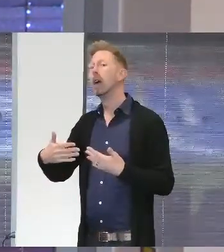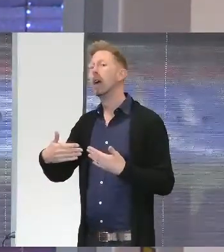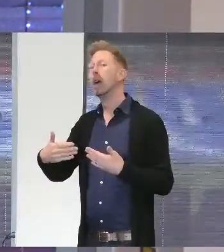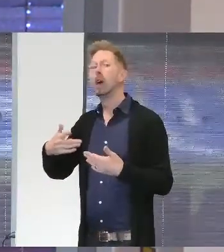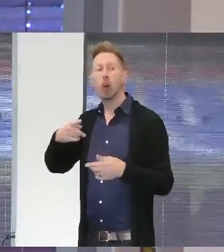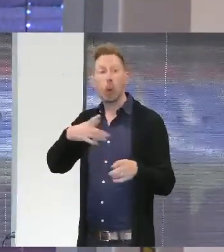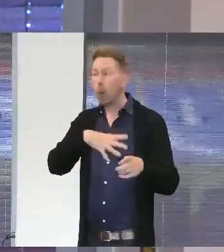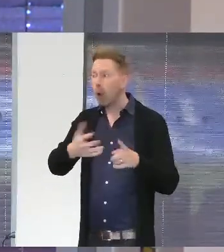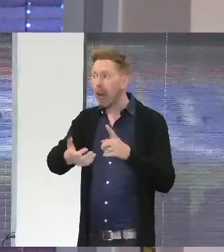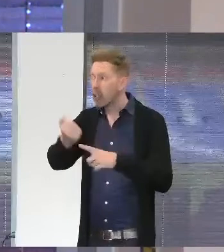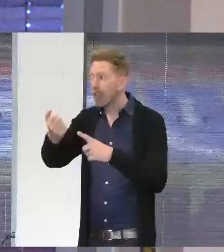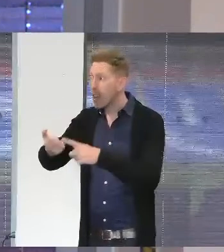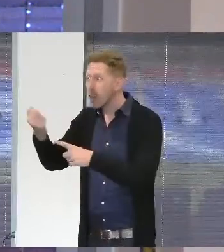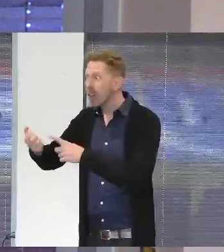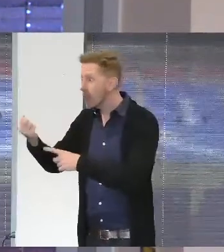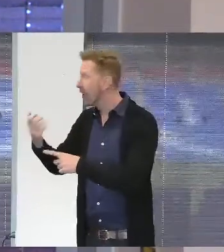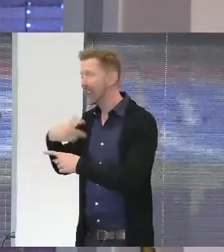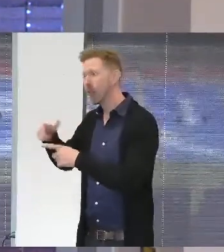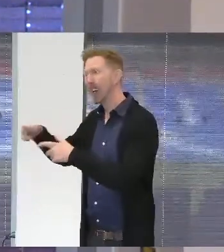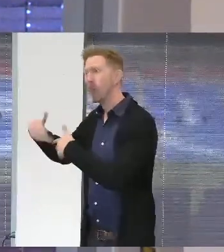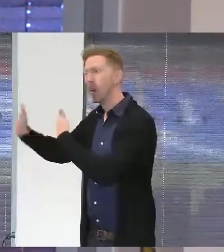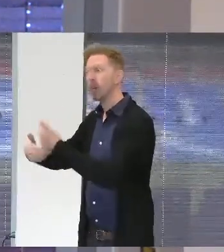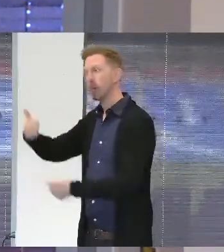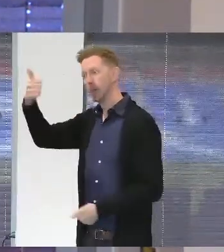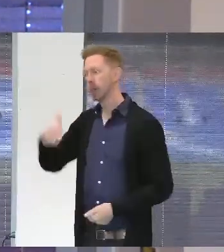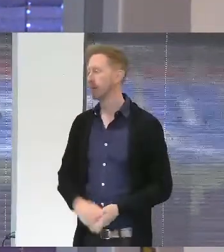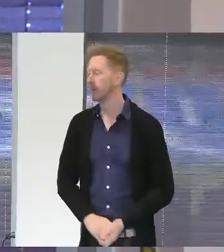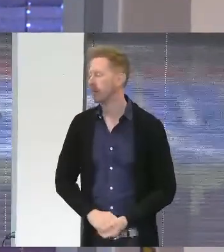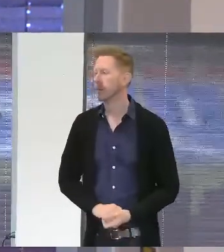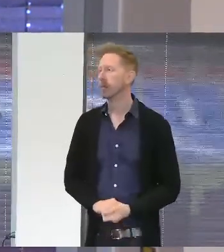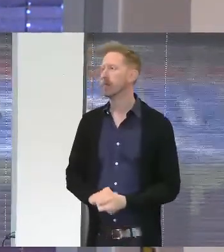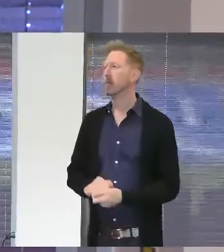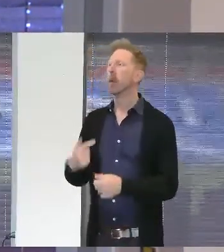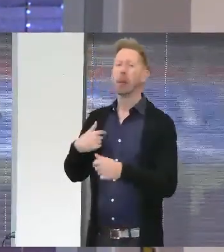spoke about over the course of the day. Thank you, everyone.